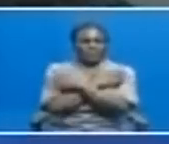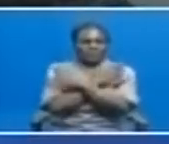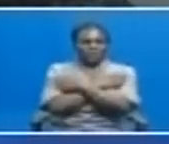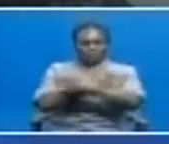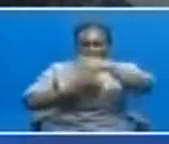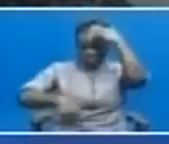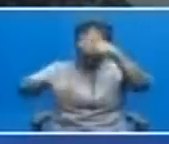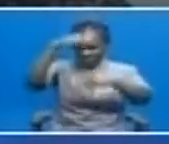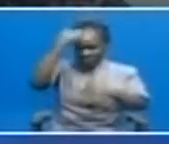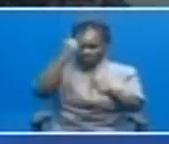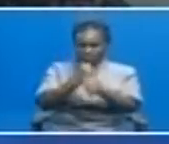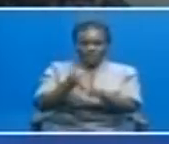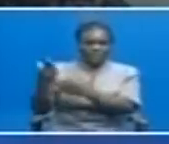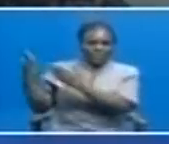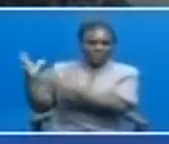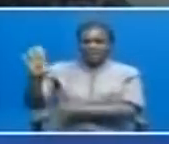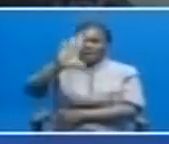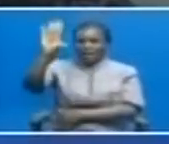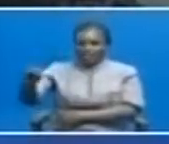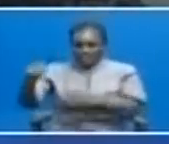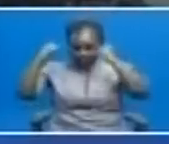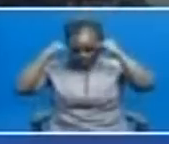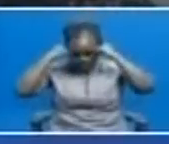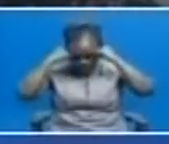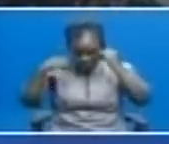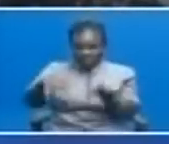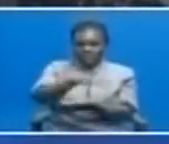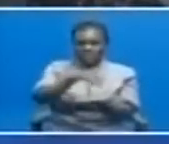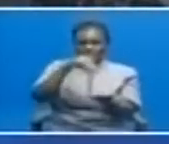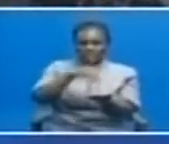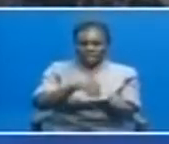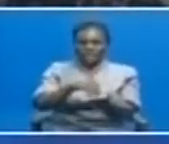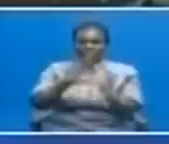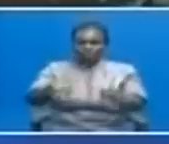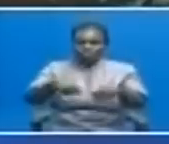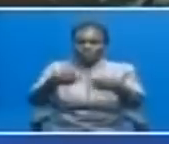of universities to make the structure an African study center. He says this